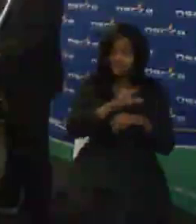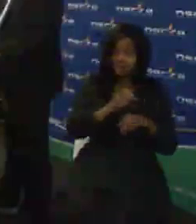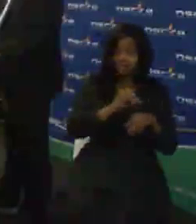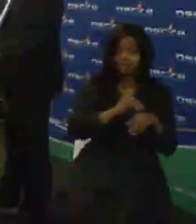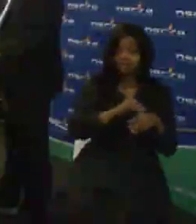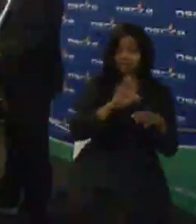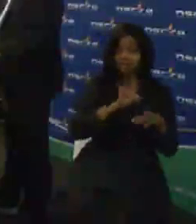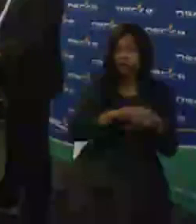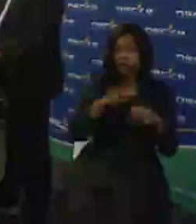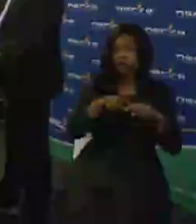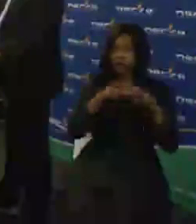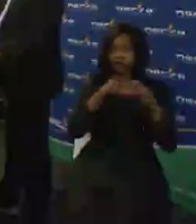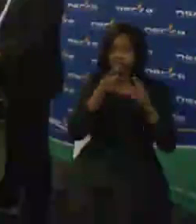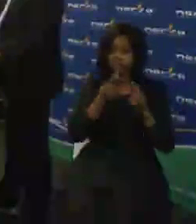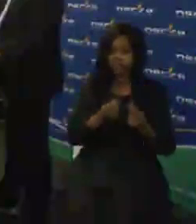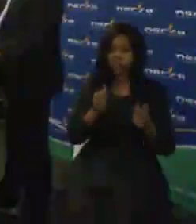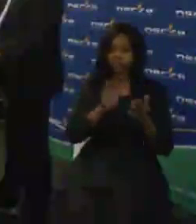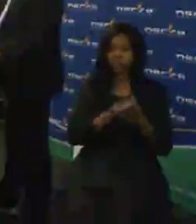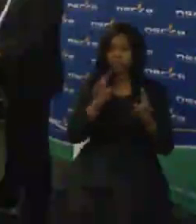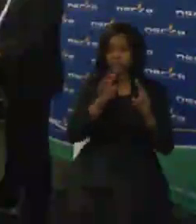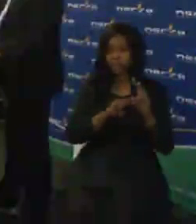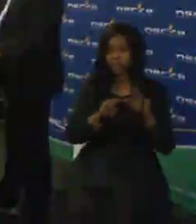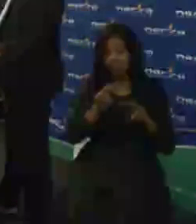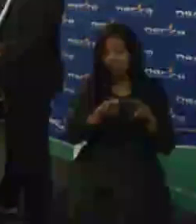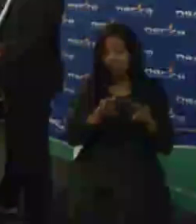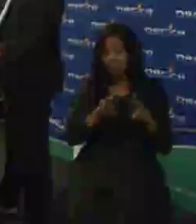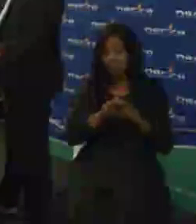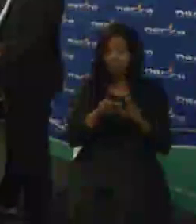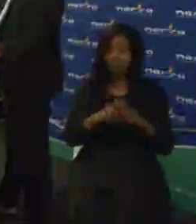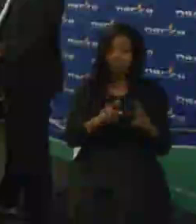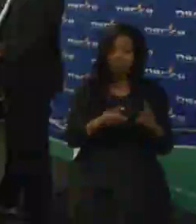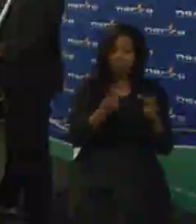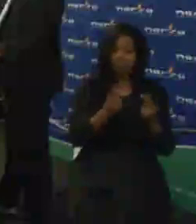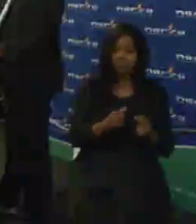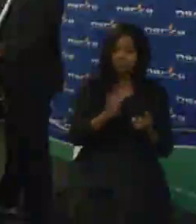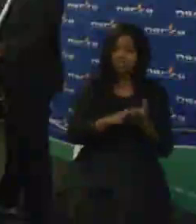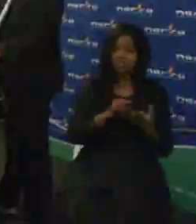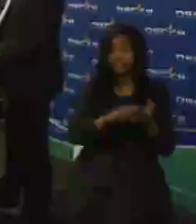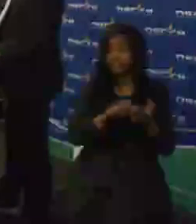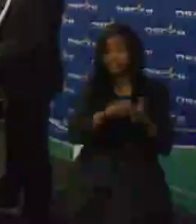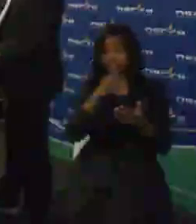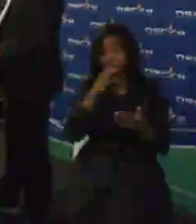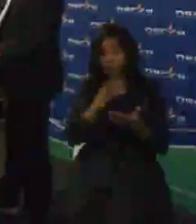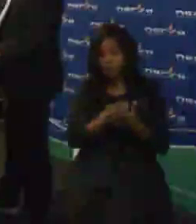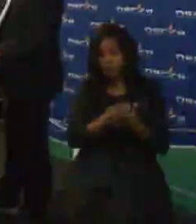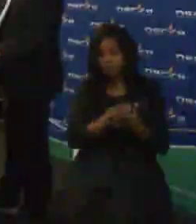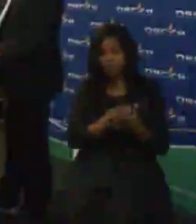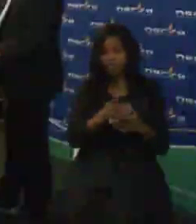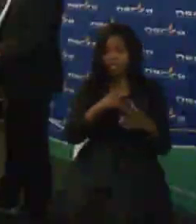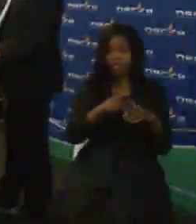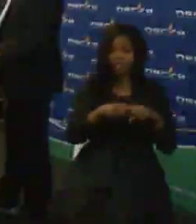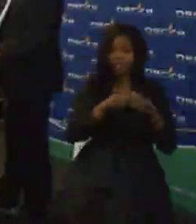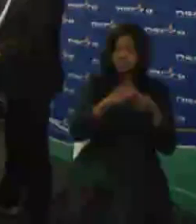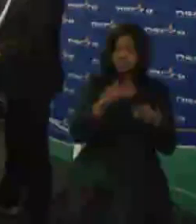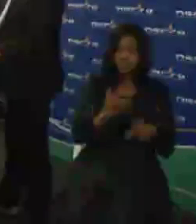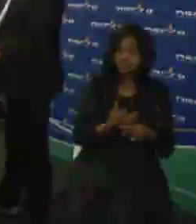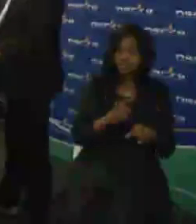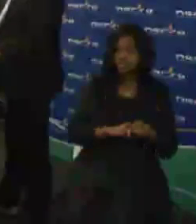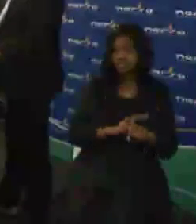of fixed costs and variable costs. The debt commitments are fixed at the moment,